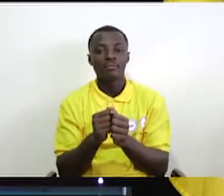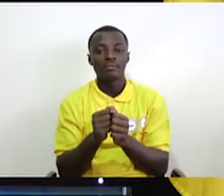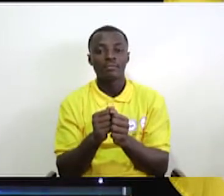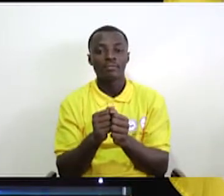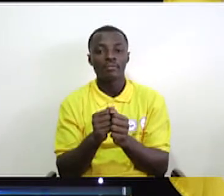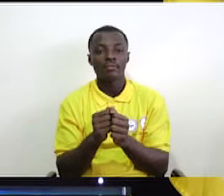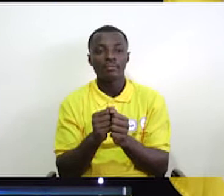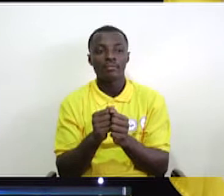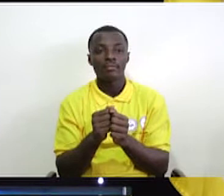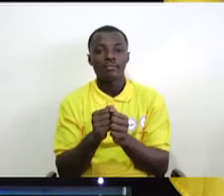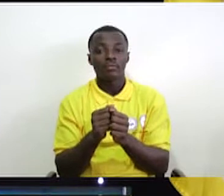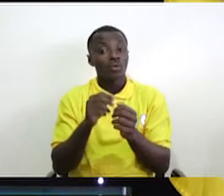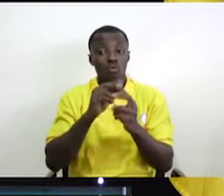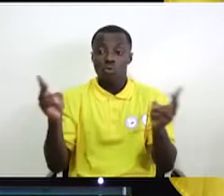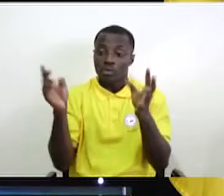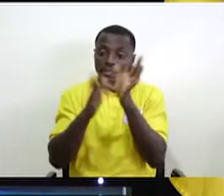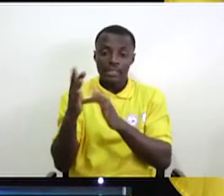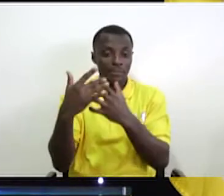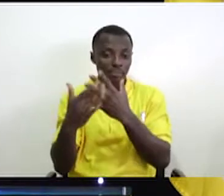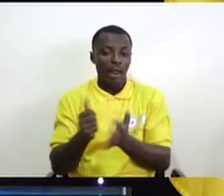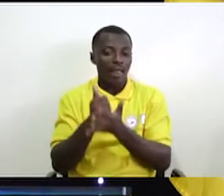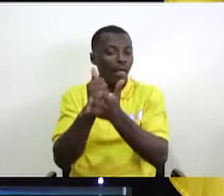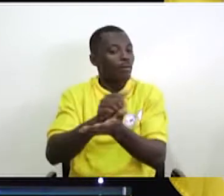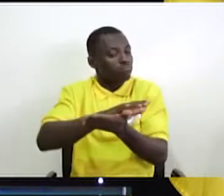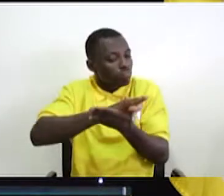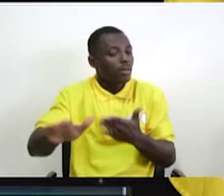But I want